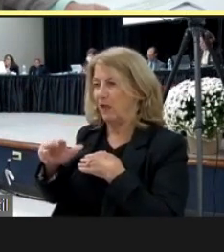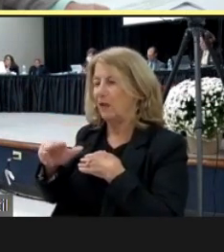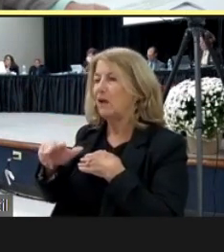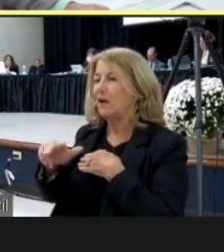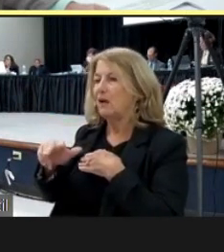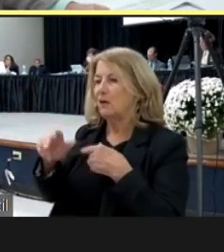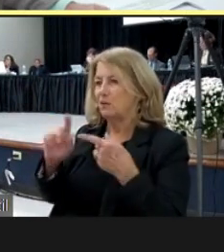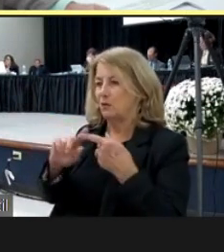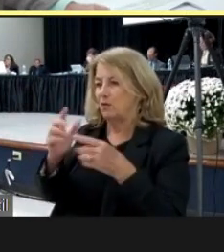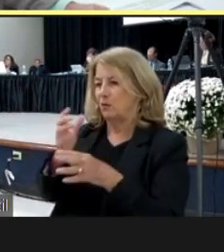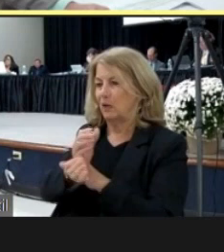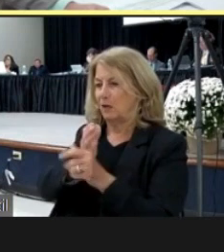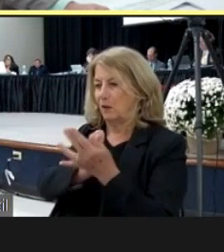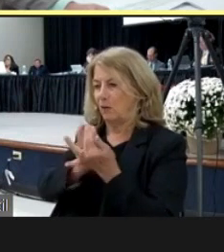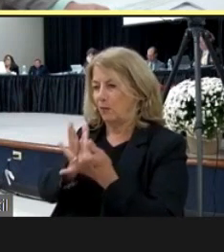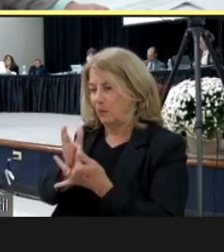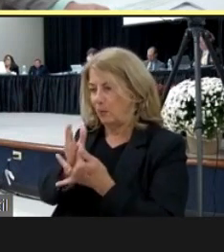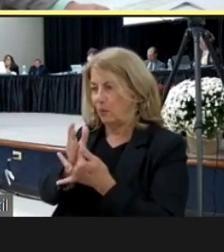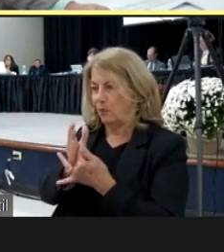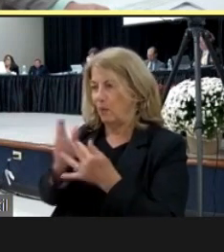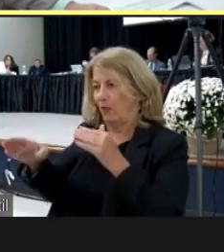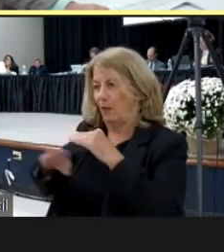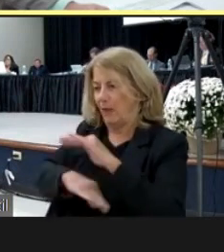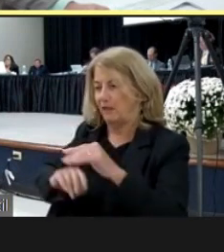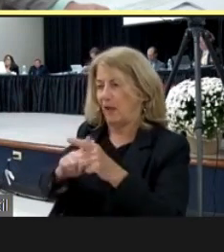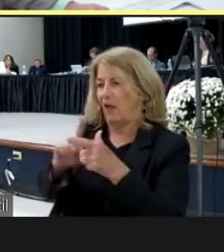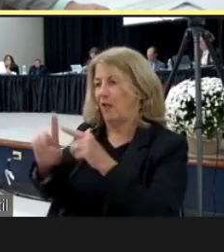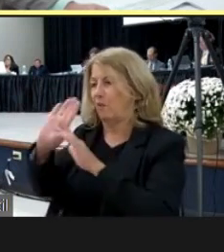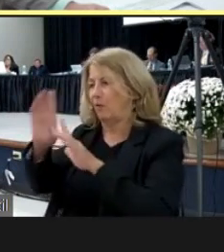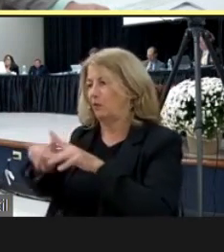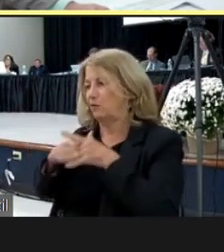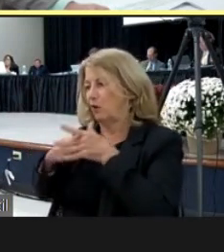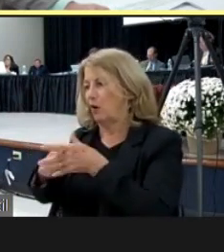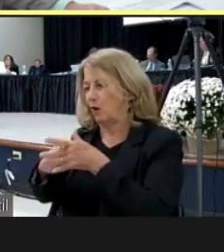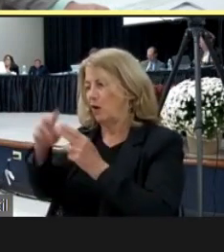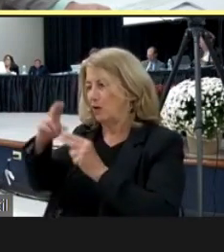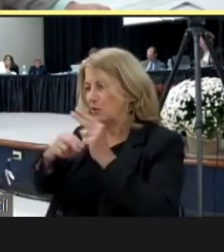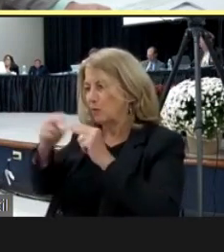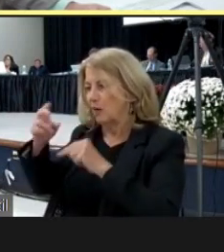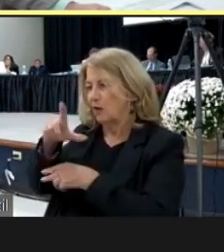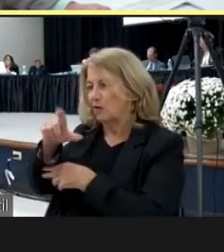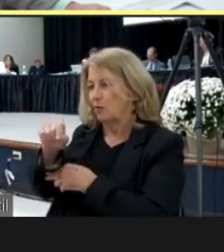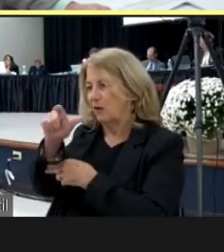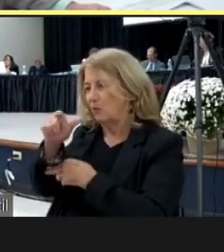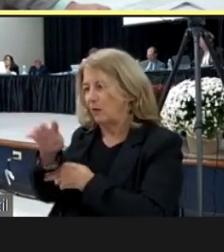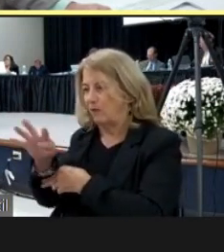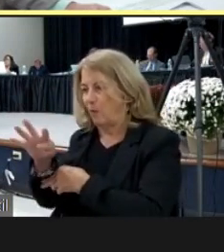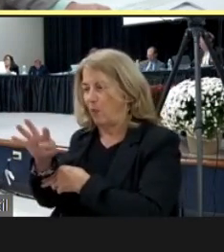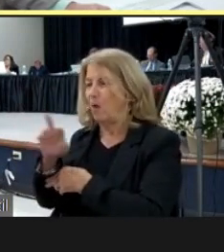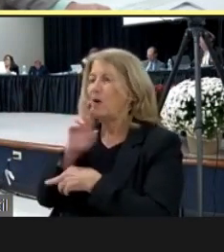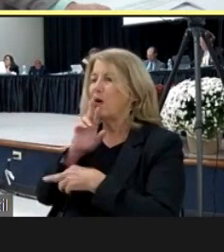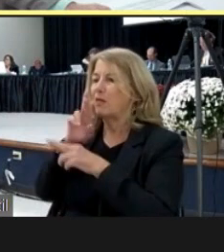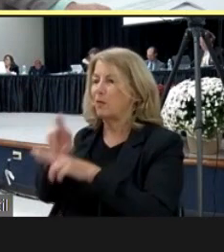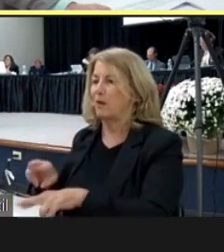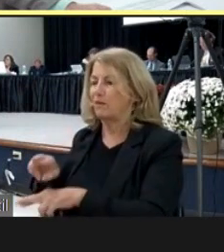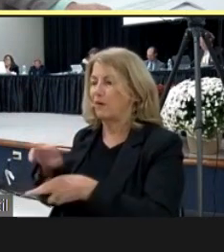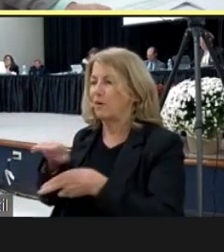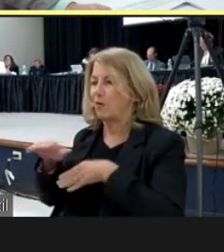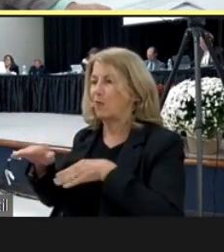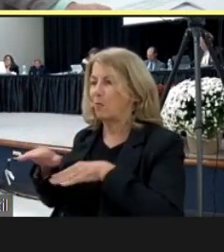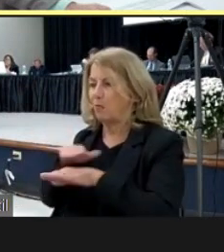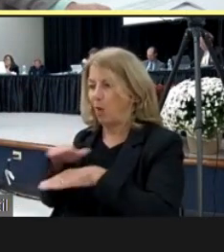FEMA, and they will start construction for Paris mentioned